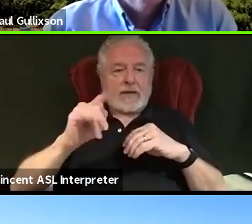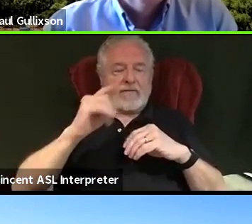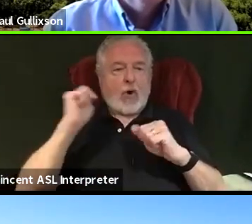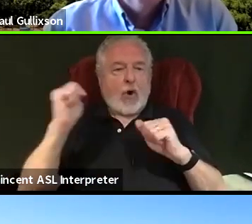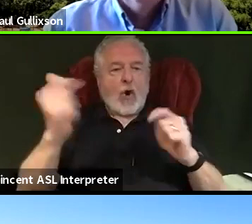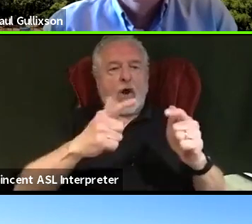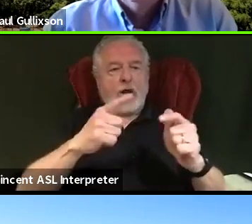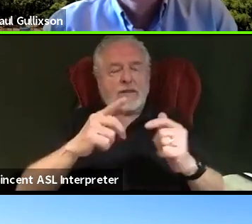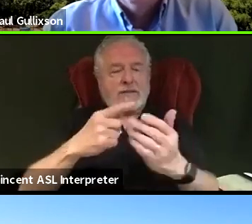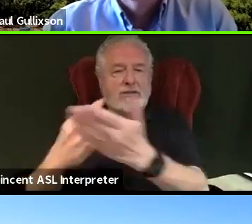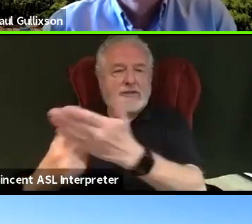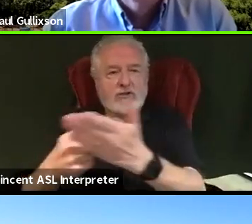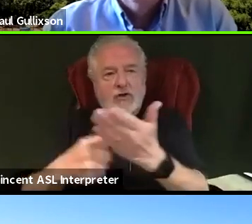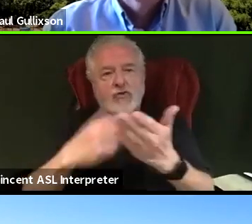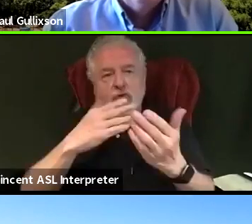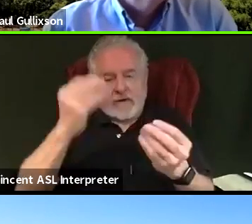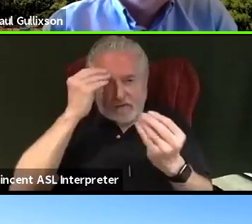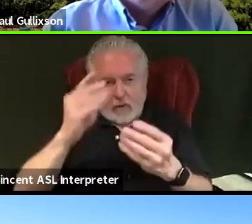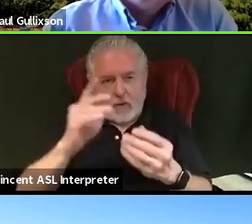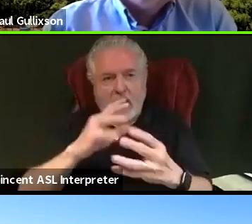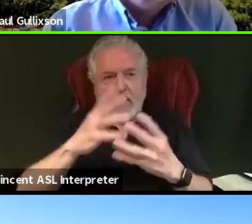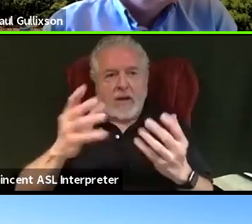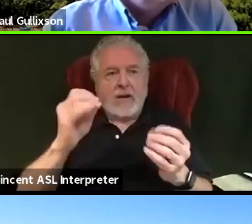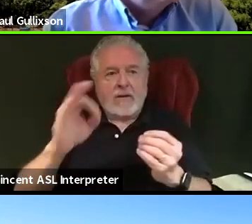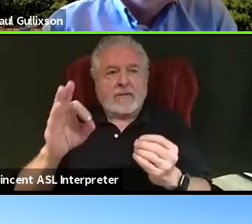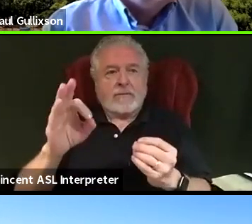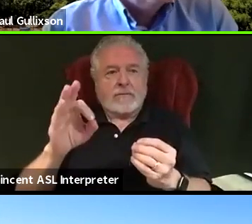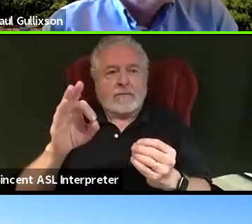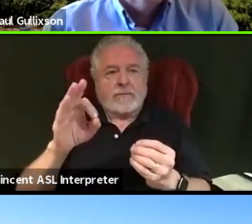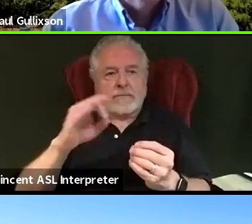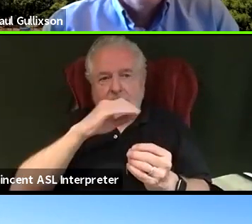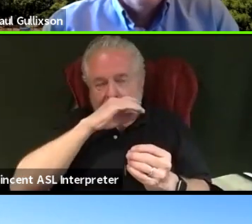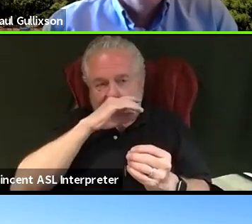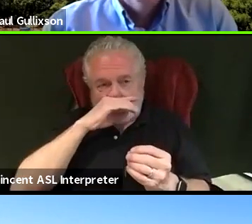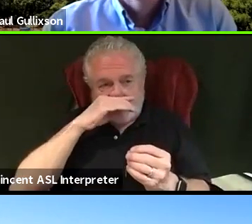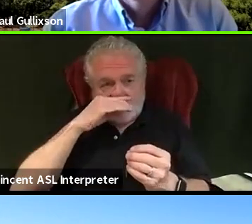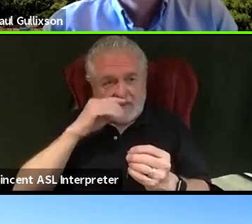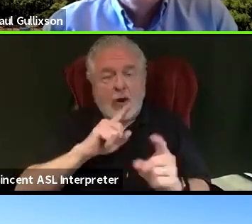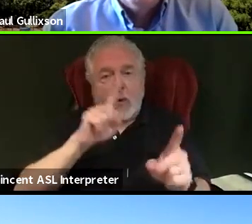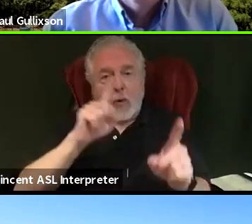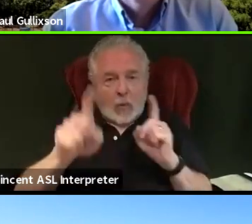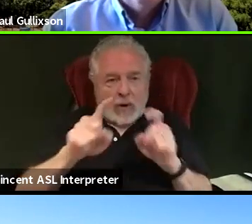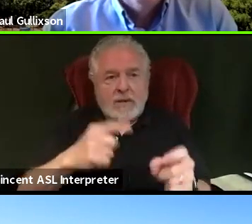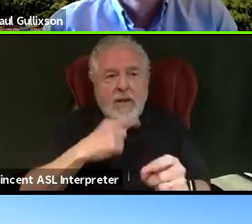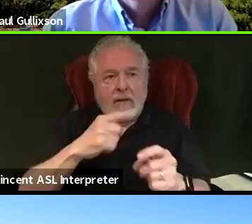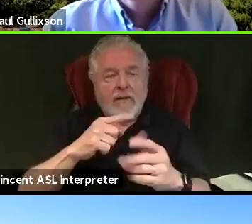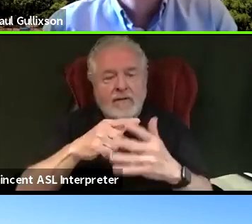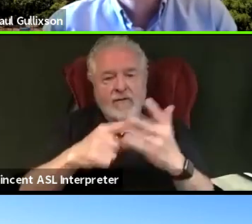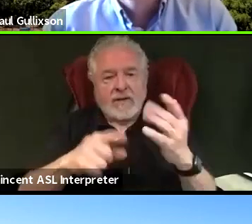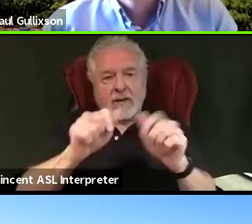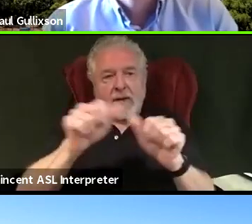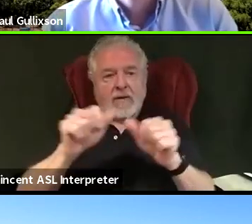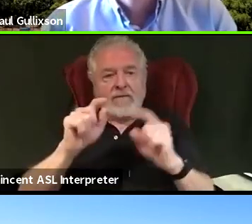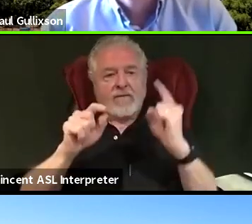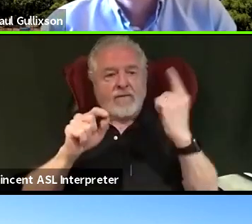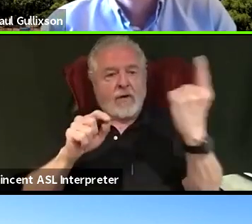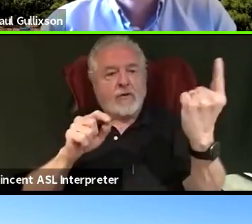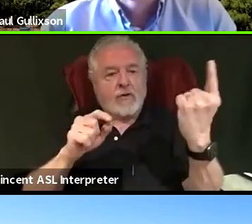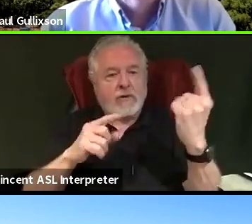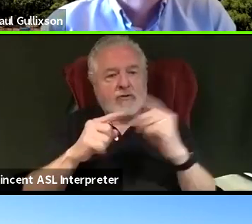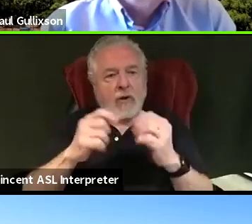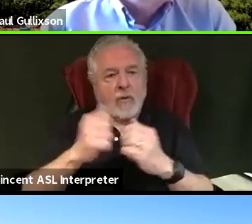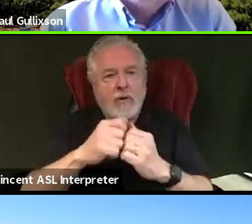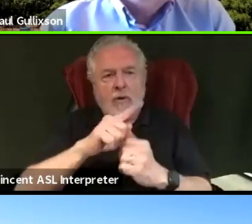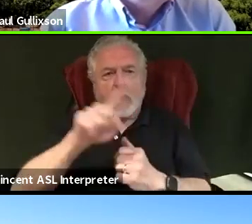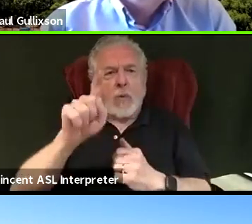this discussion. Really good information. We have a lot of questions and comments in a variety of areas. First, I want to start